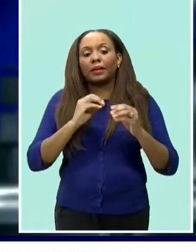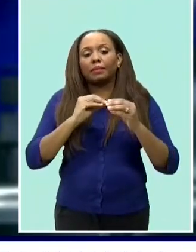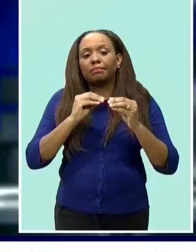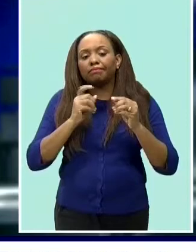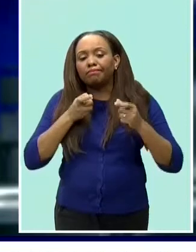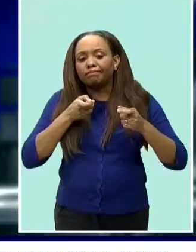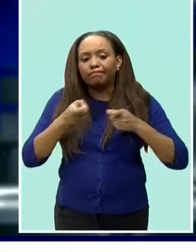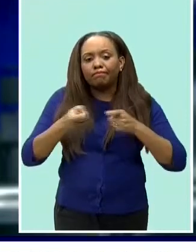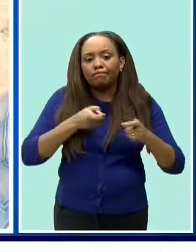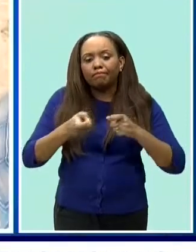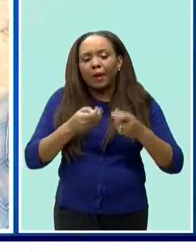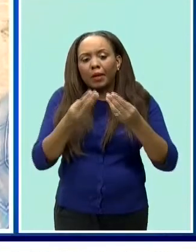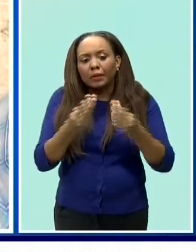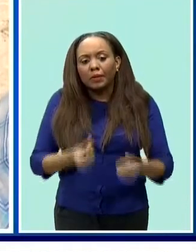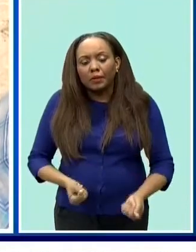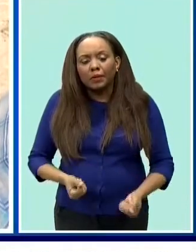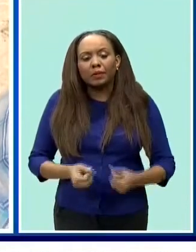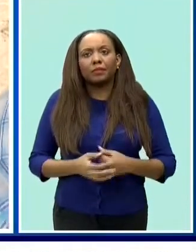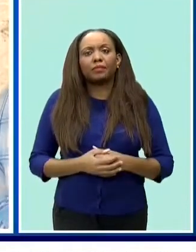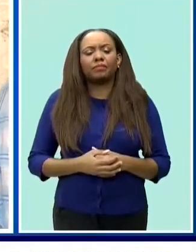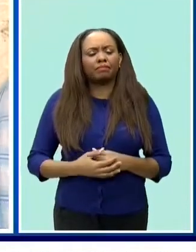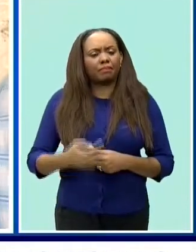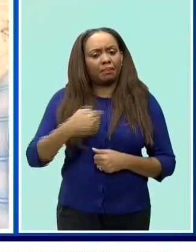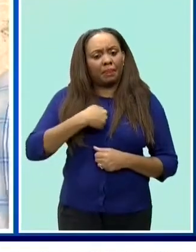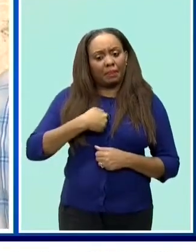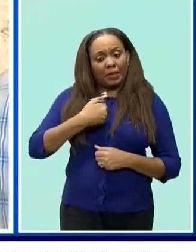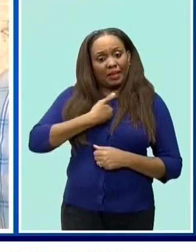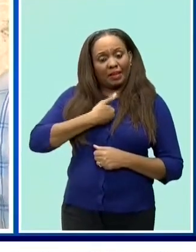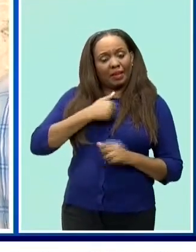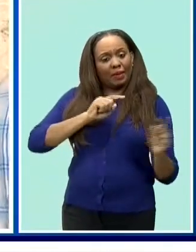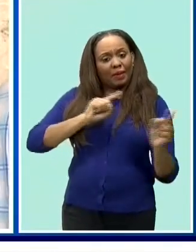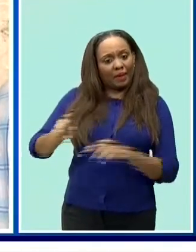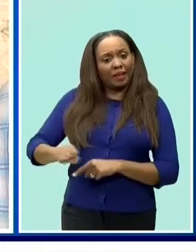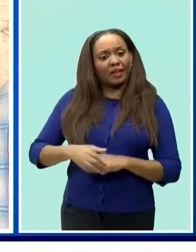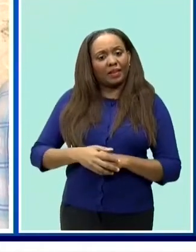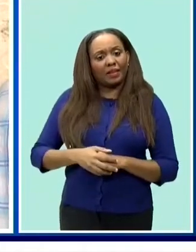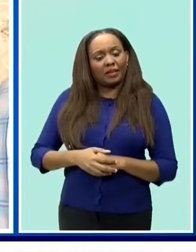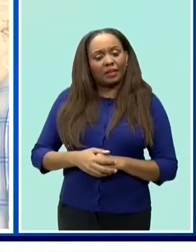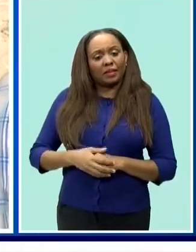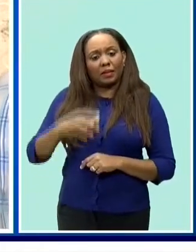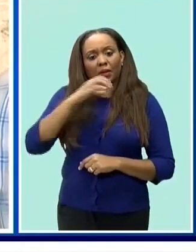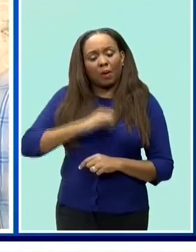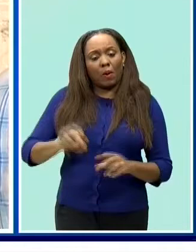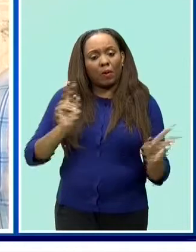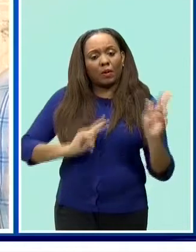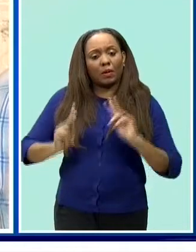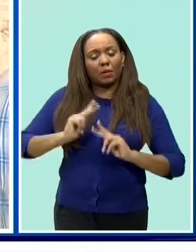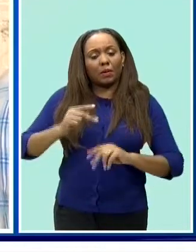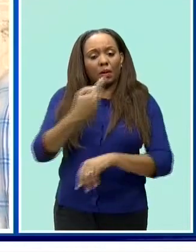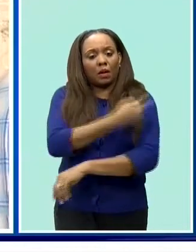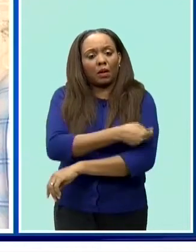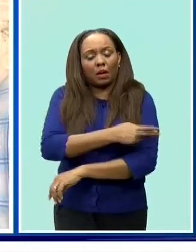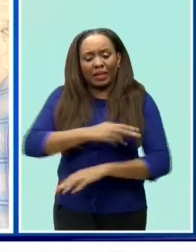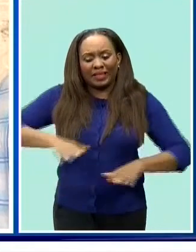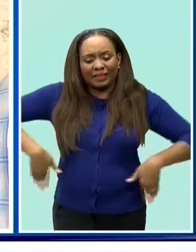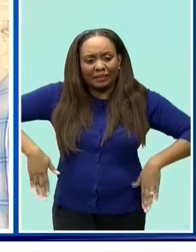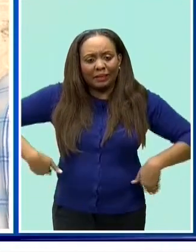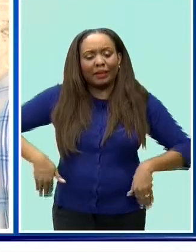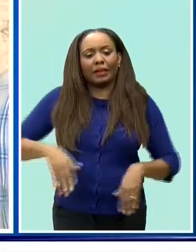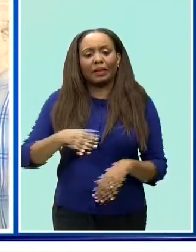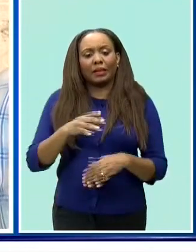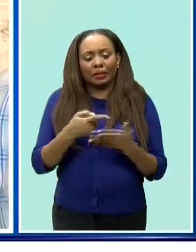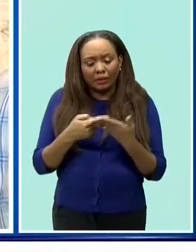situation. I actually went to the hospital, geriatric. I was there last night till very late speaking with the staff